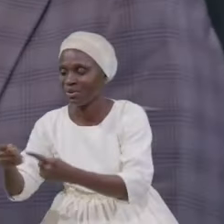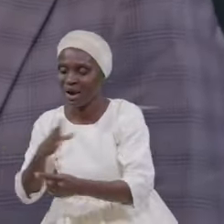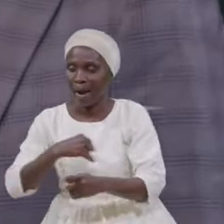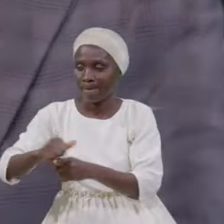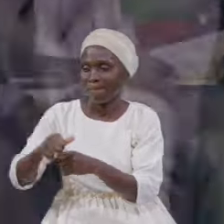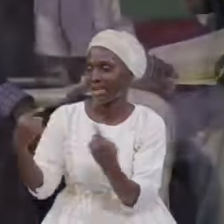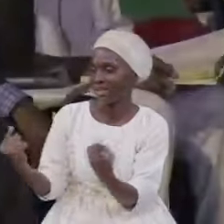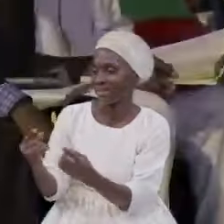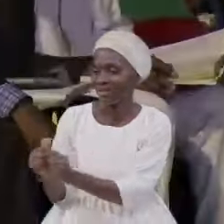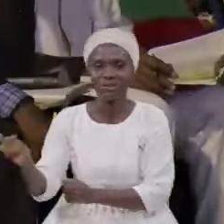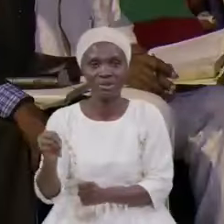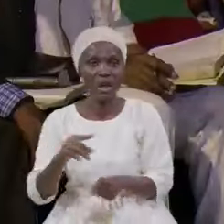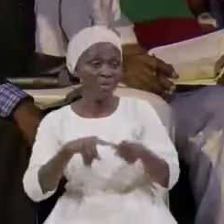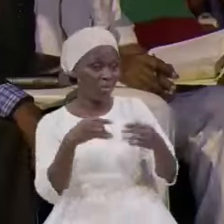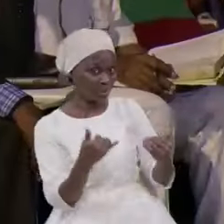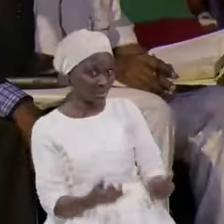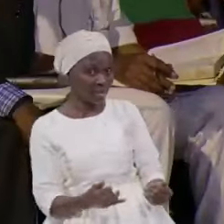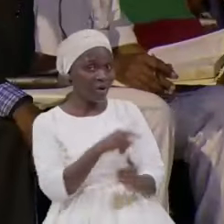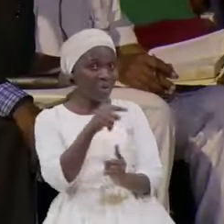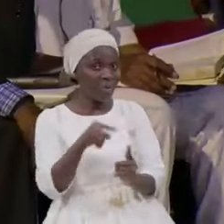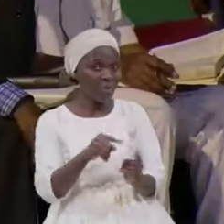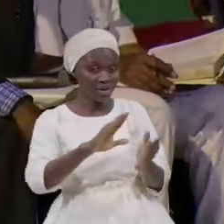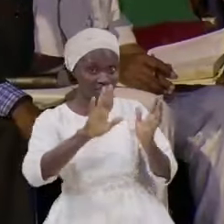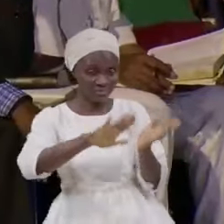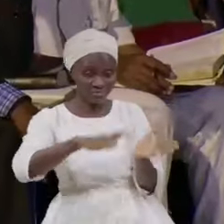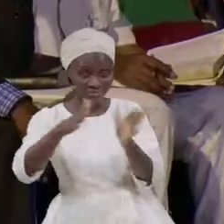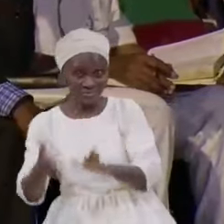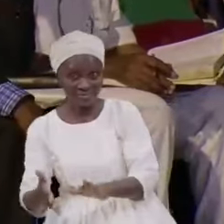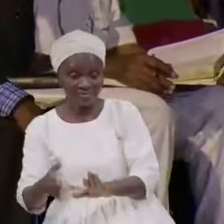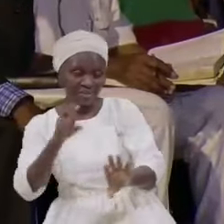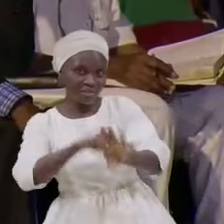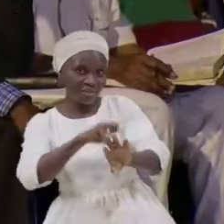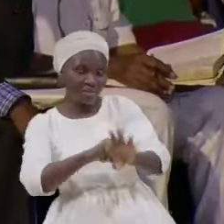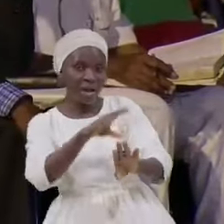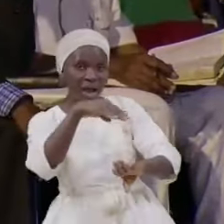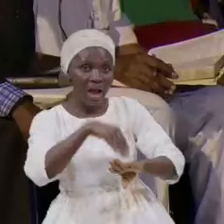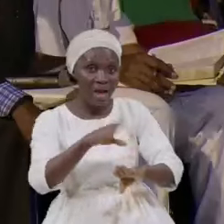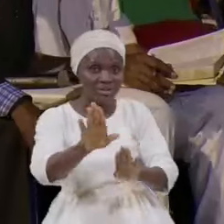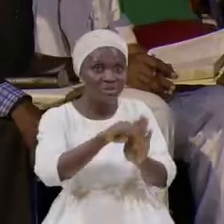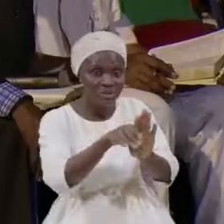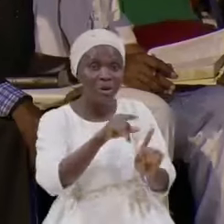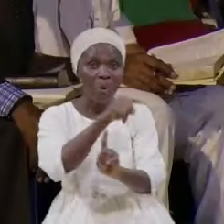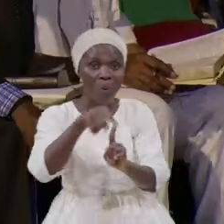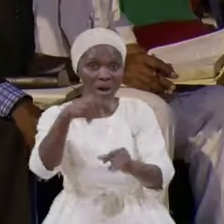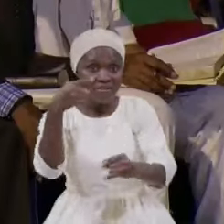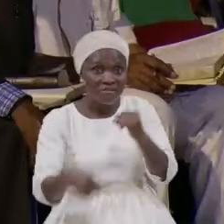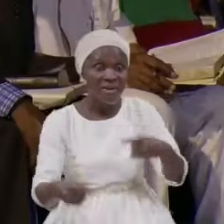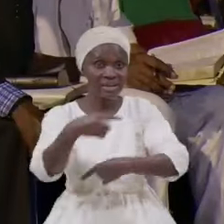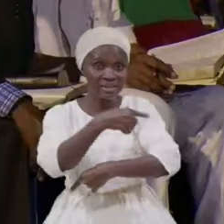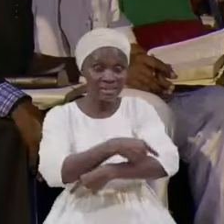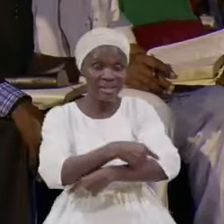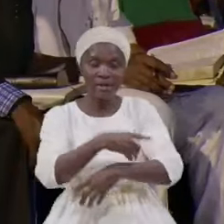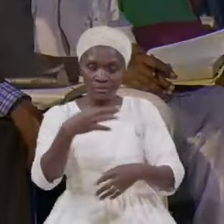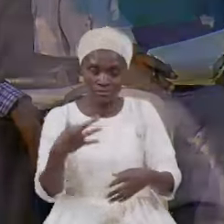door, this day now, when the final day of retribution, when it comes, there's